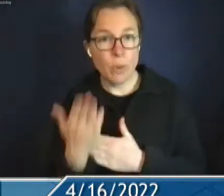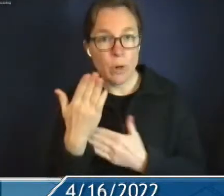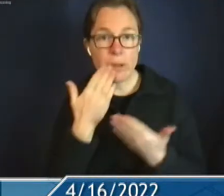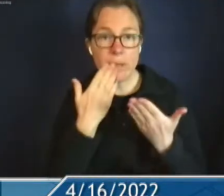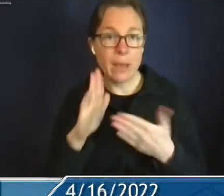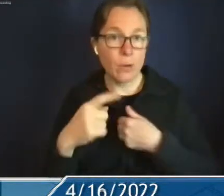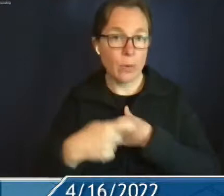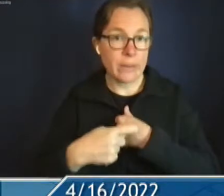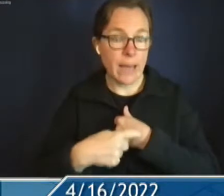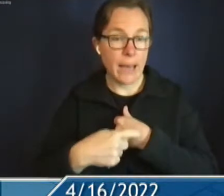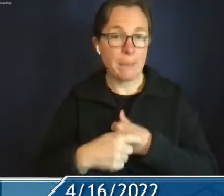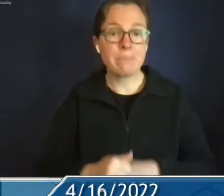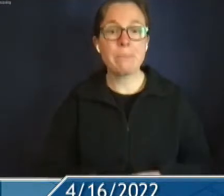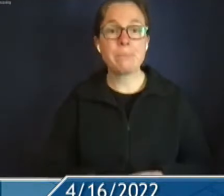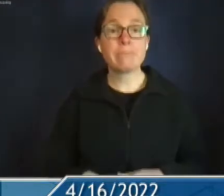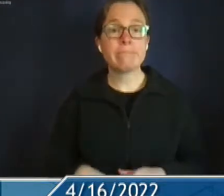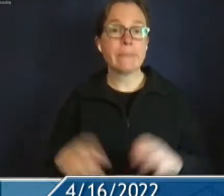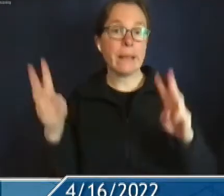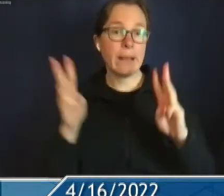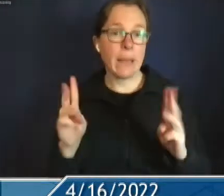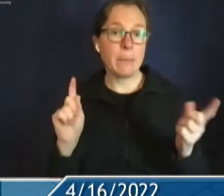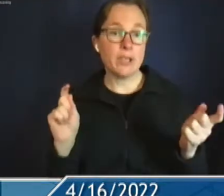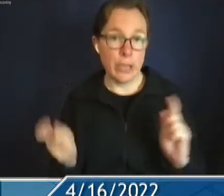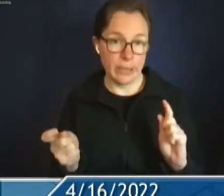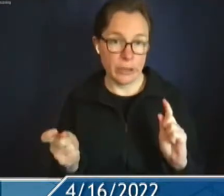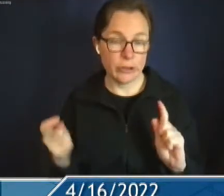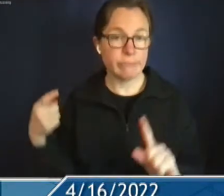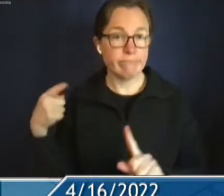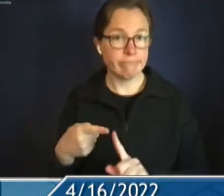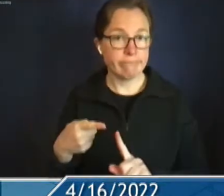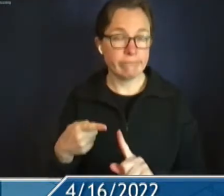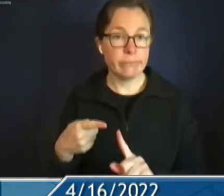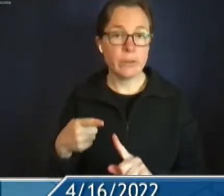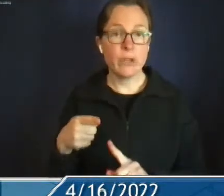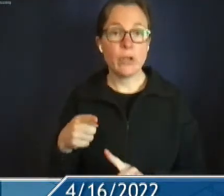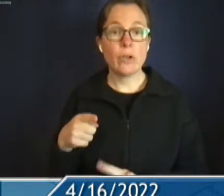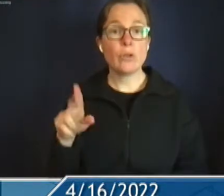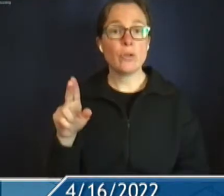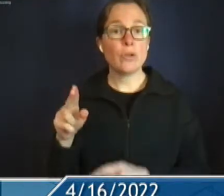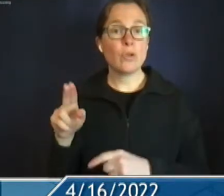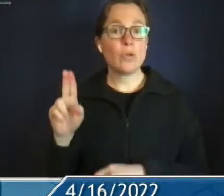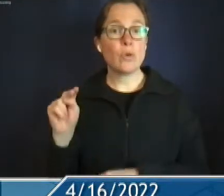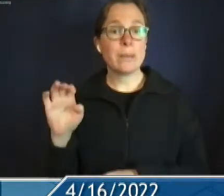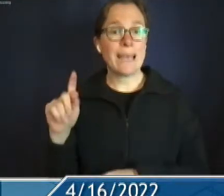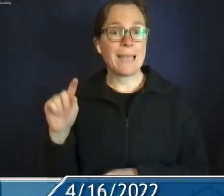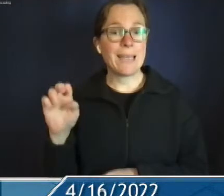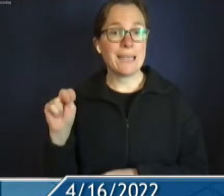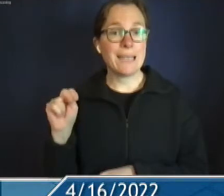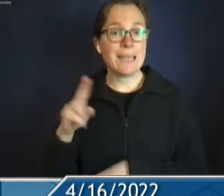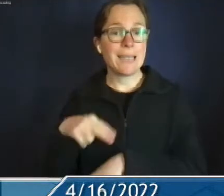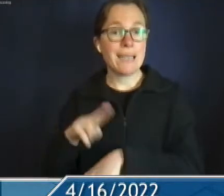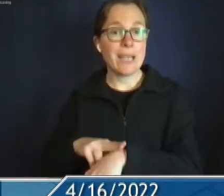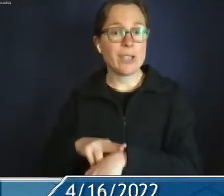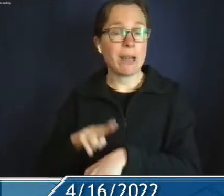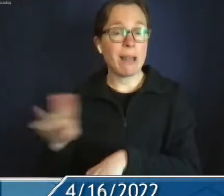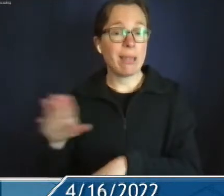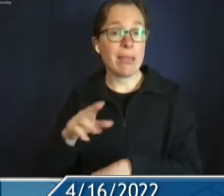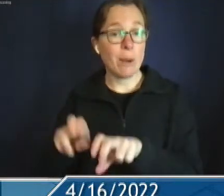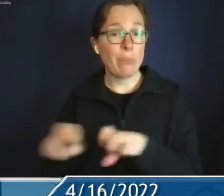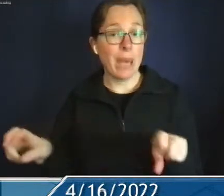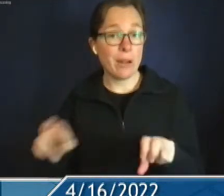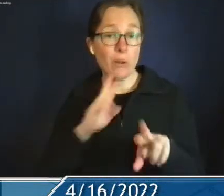here to talk about climate change. The United Nations Intergovernmental Panel on Climate Change report says that we